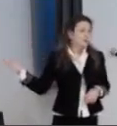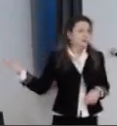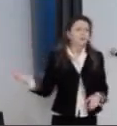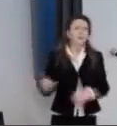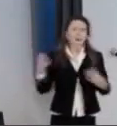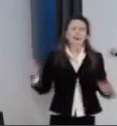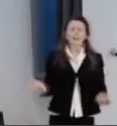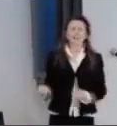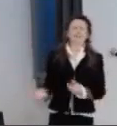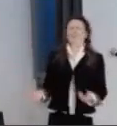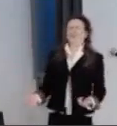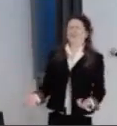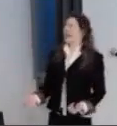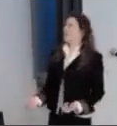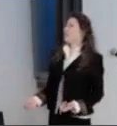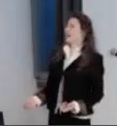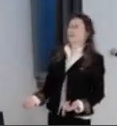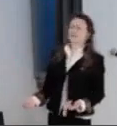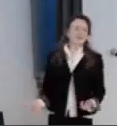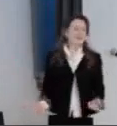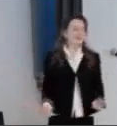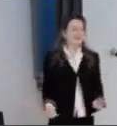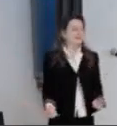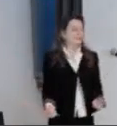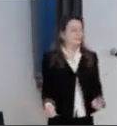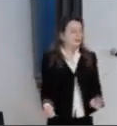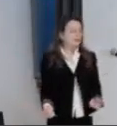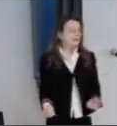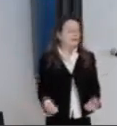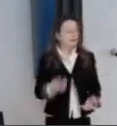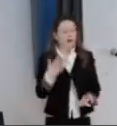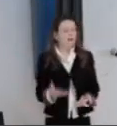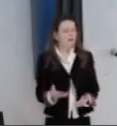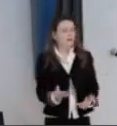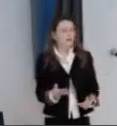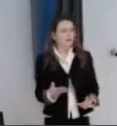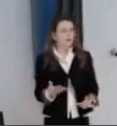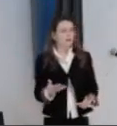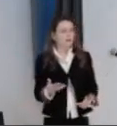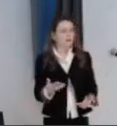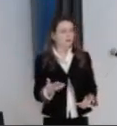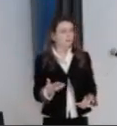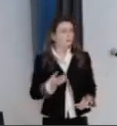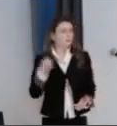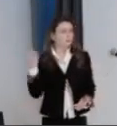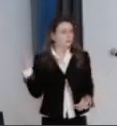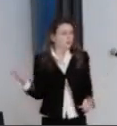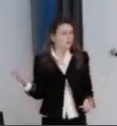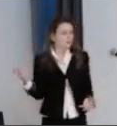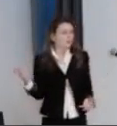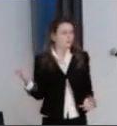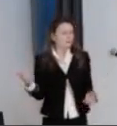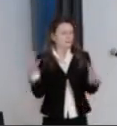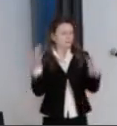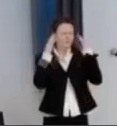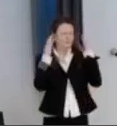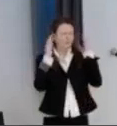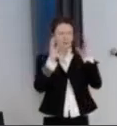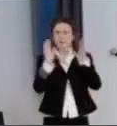so, which again makes this like a really challenging piece of fashion